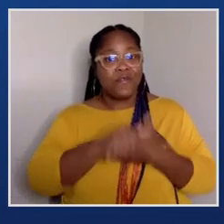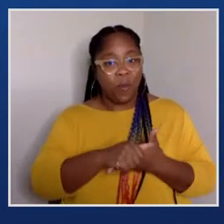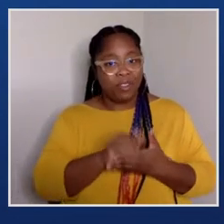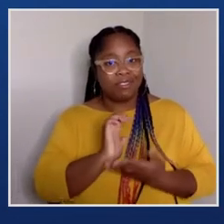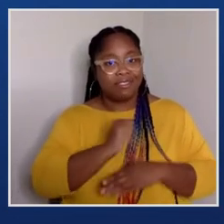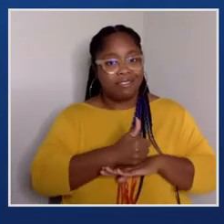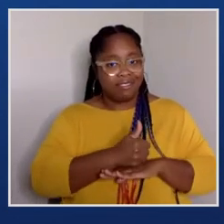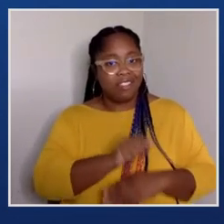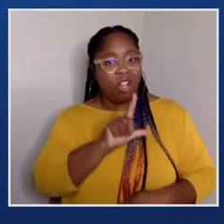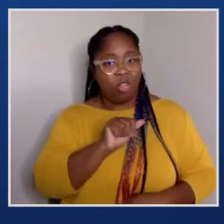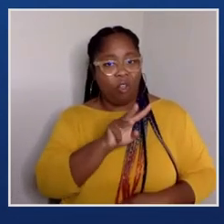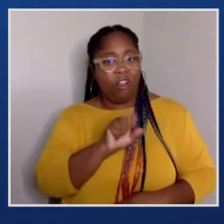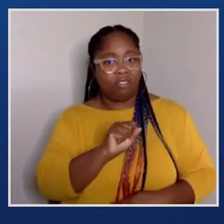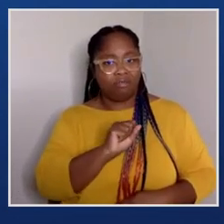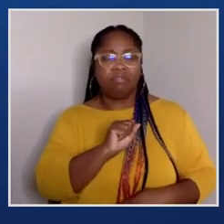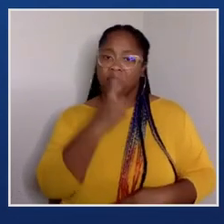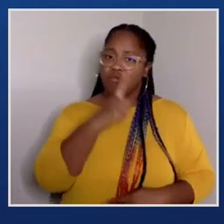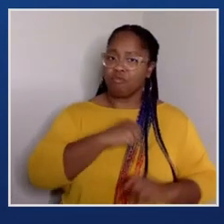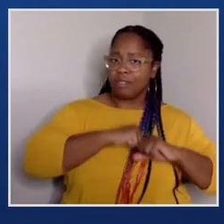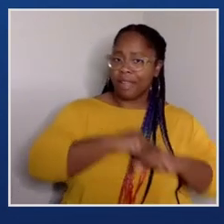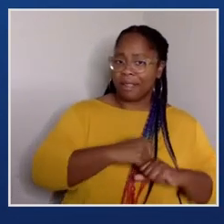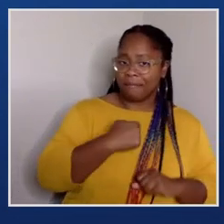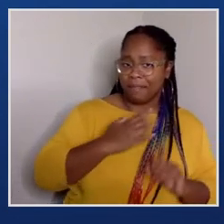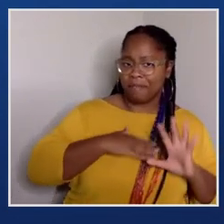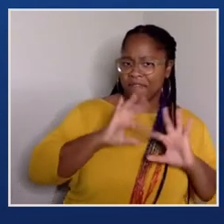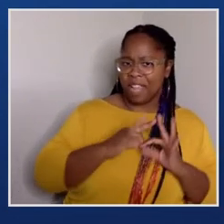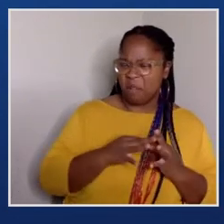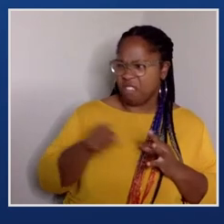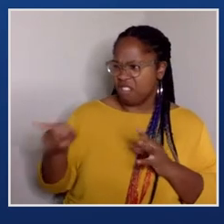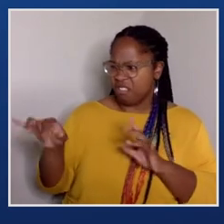put in place to protect me and my family.